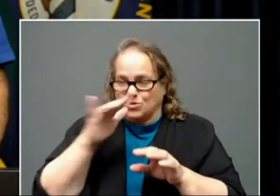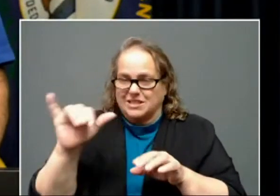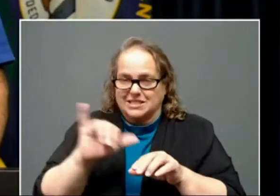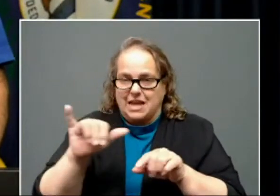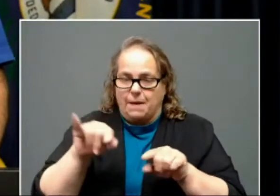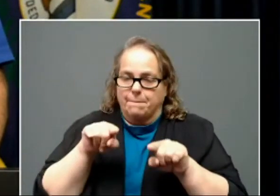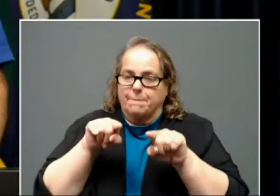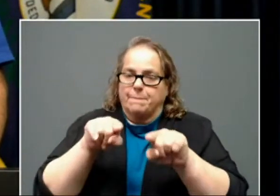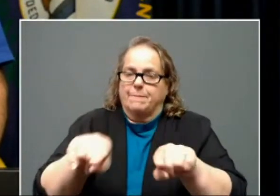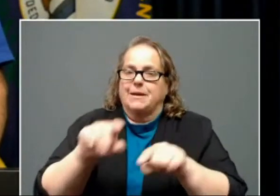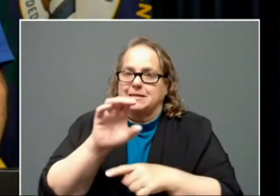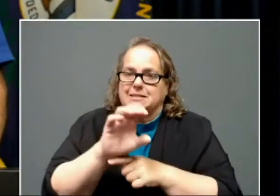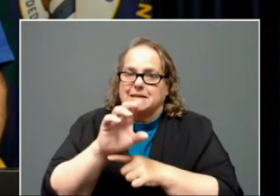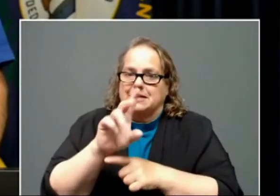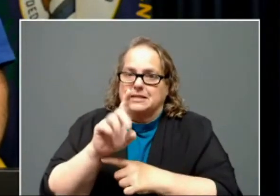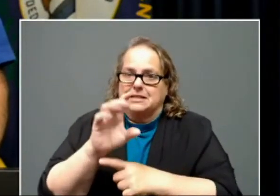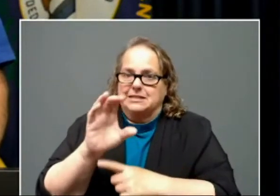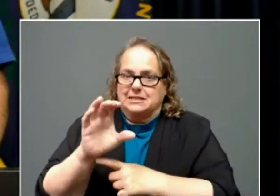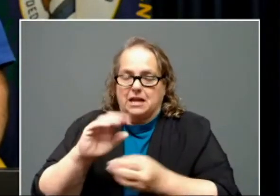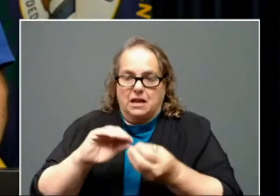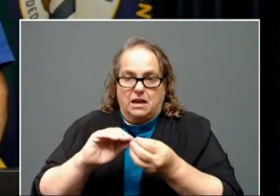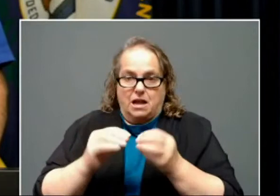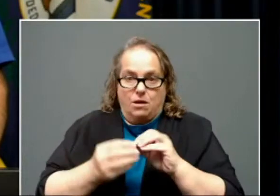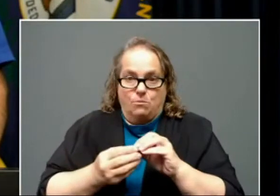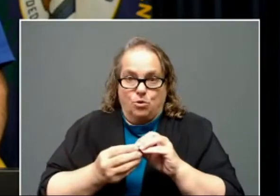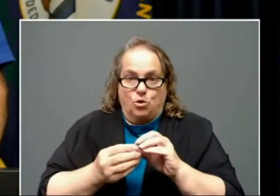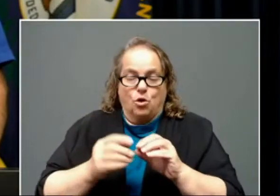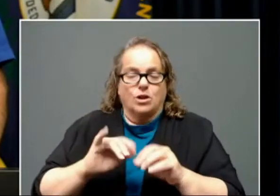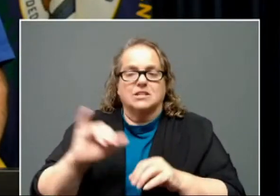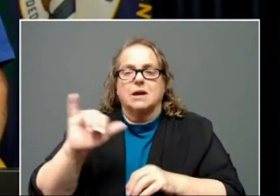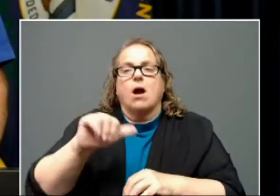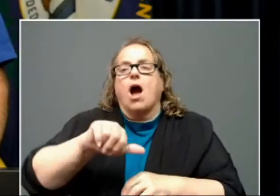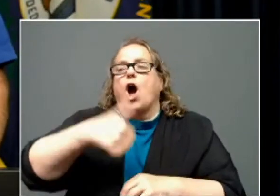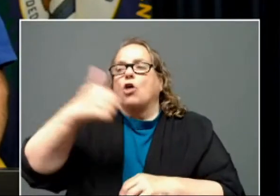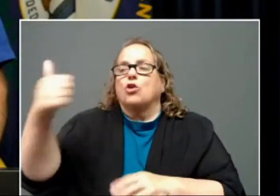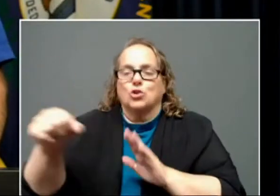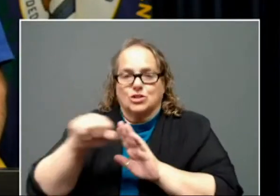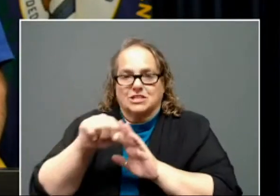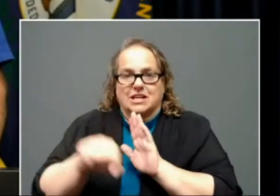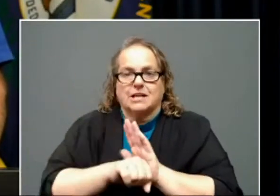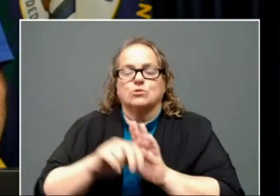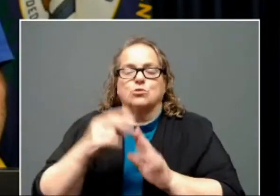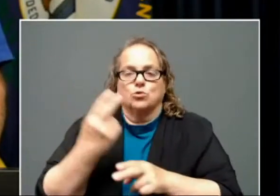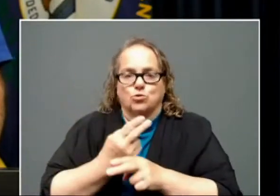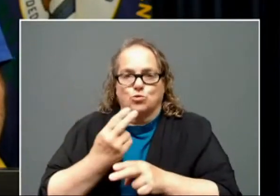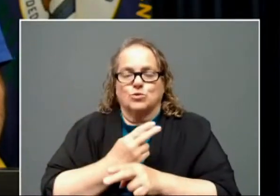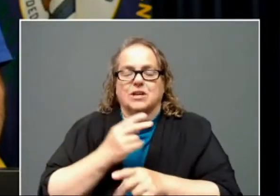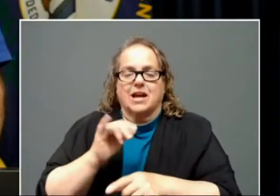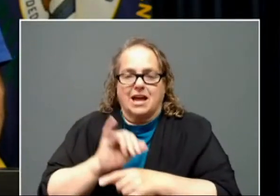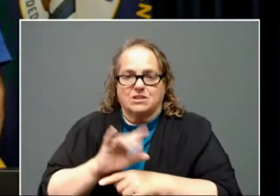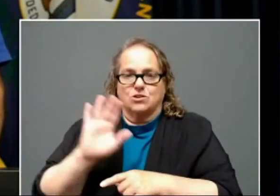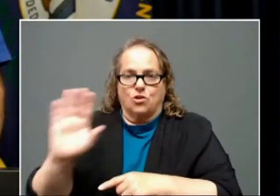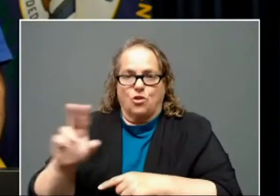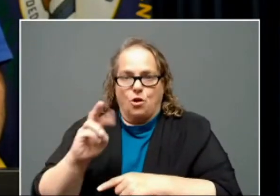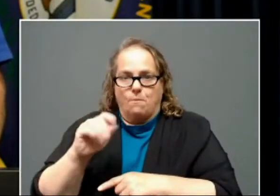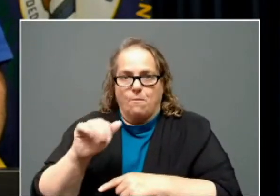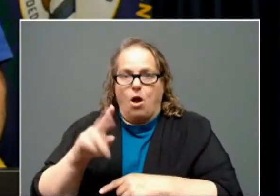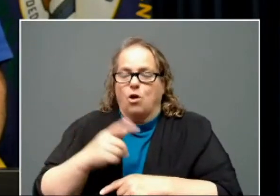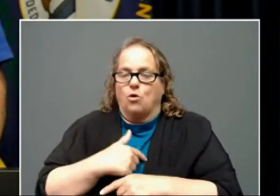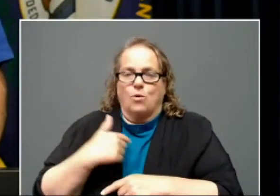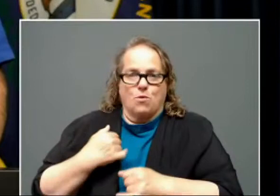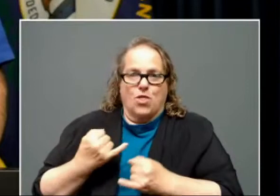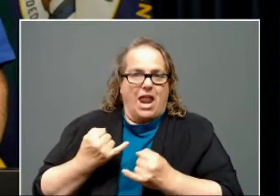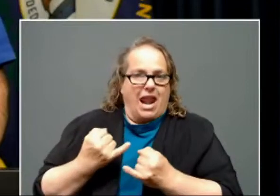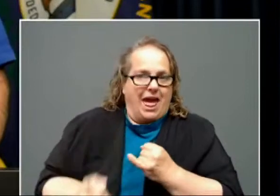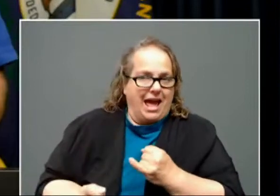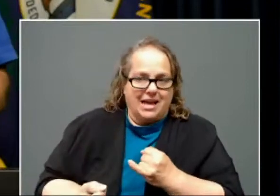numbers, and that's what every other state was using as their benchmarks. We were the last using just